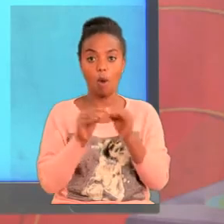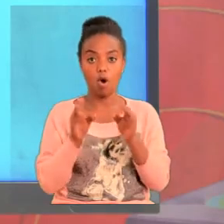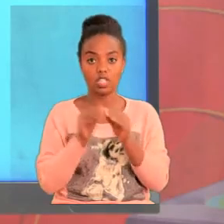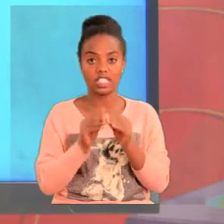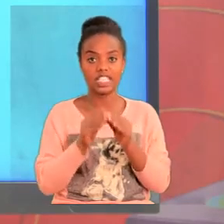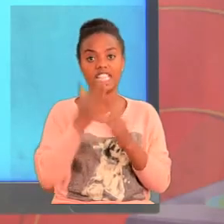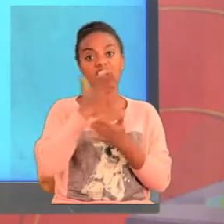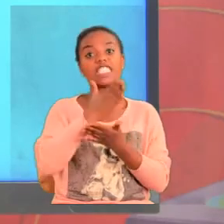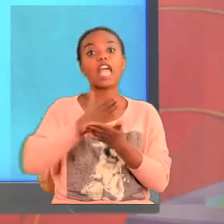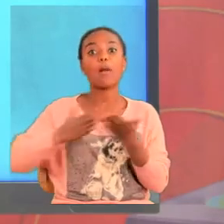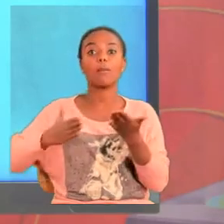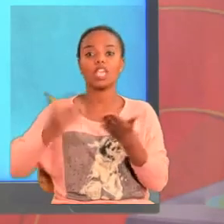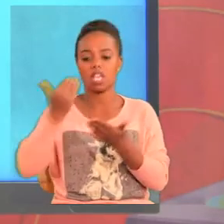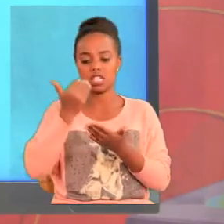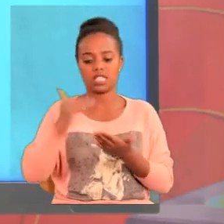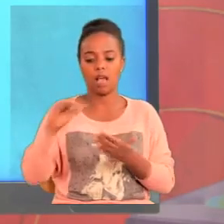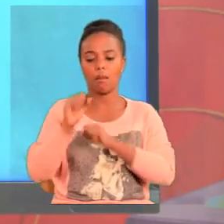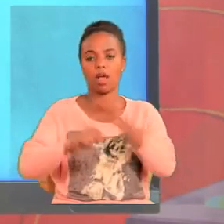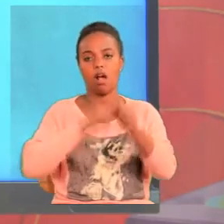So let's see solution.